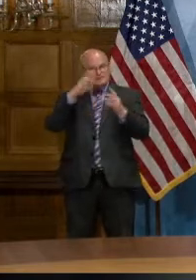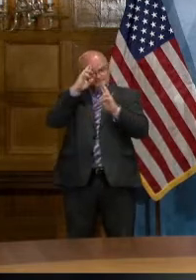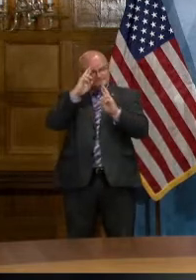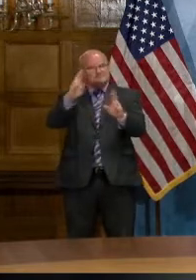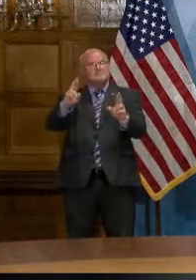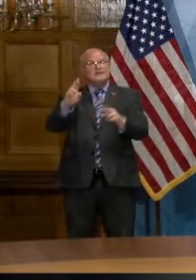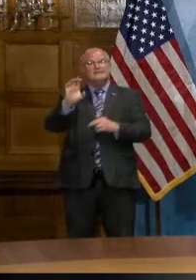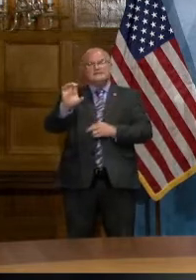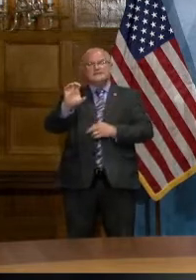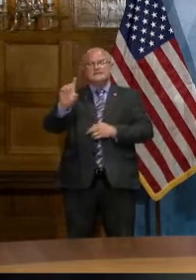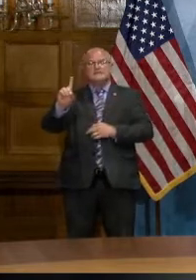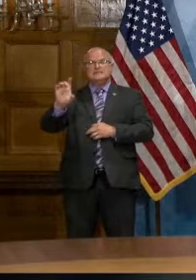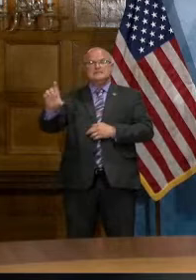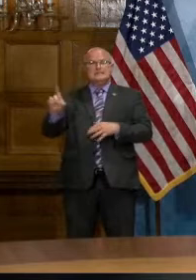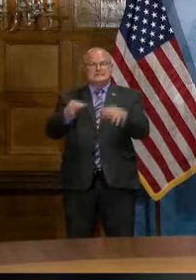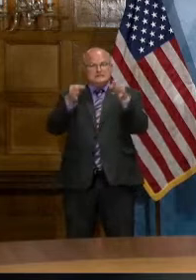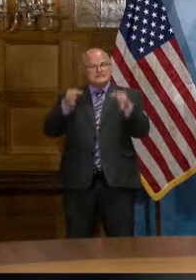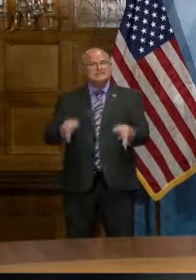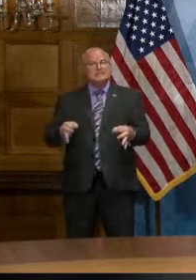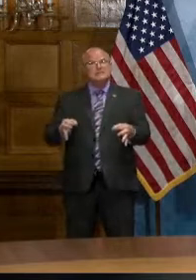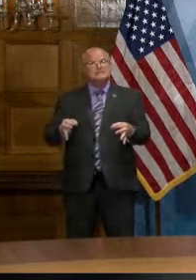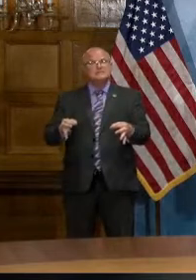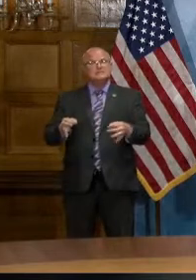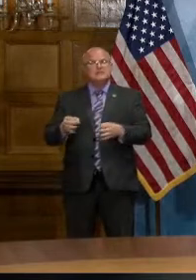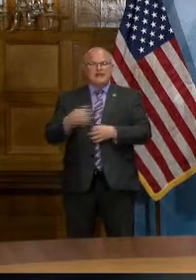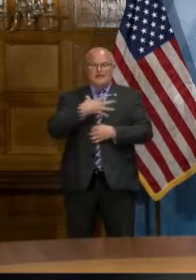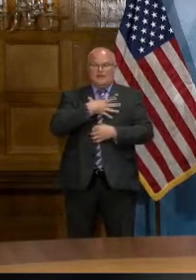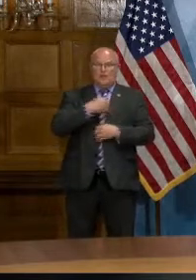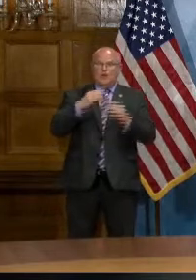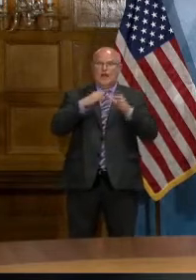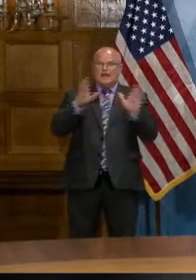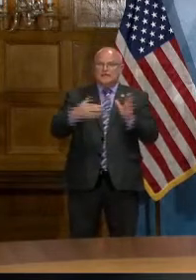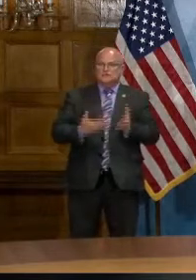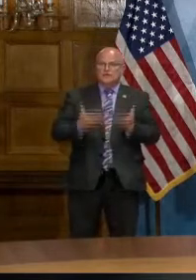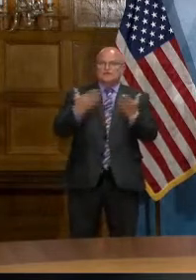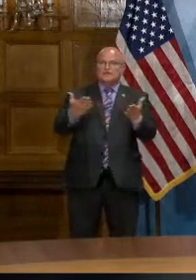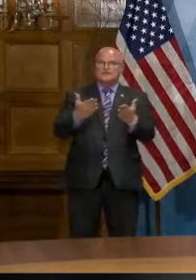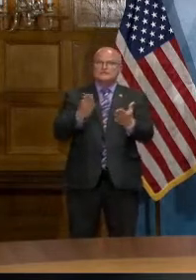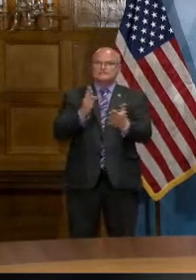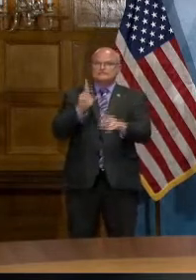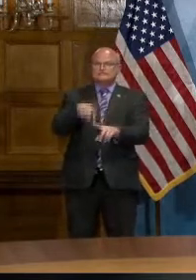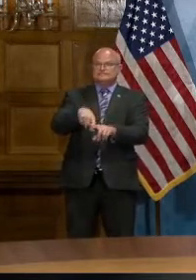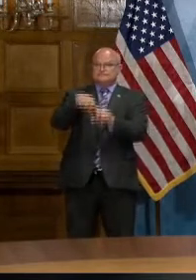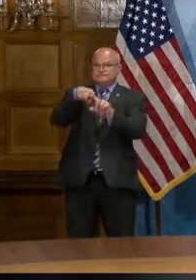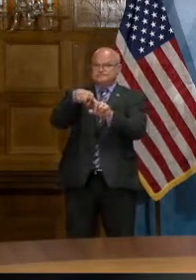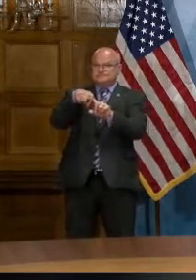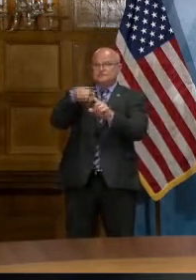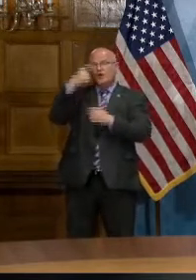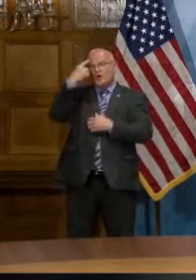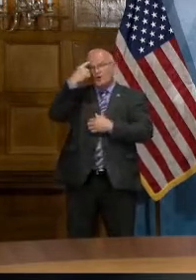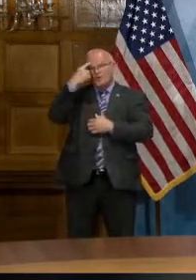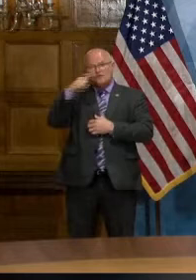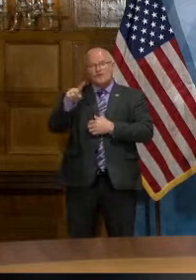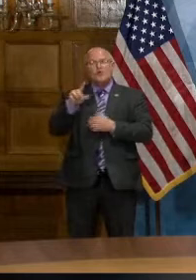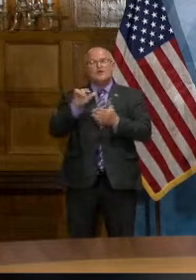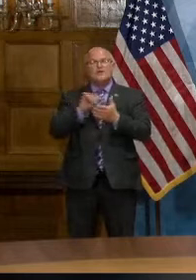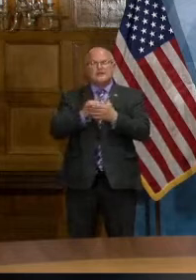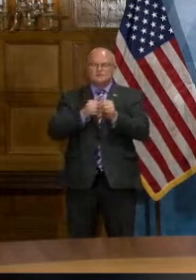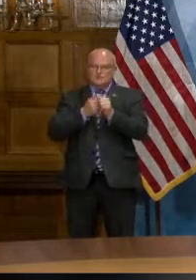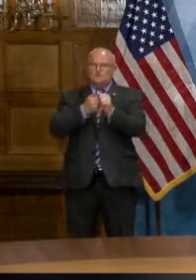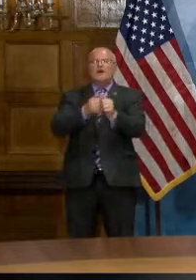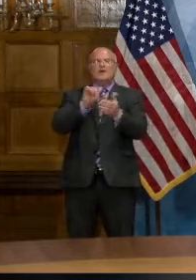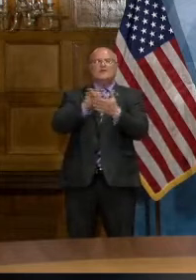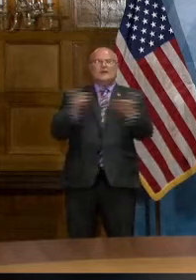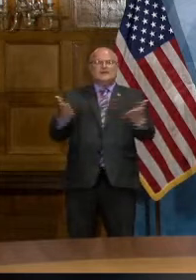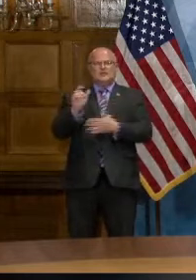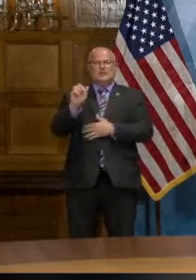the CDC decision and the White House recommendation on a pause, on a short pause, and we will follow that